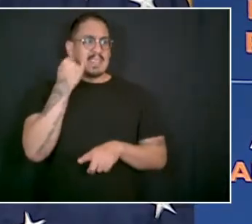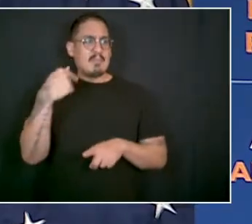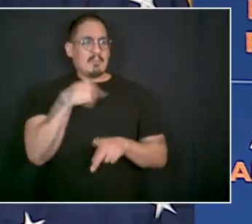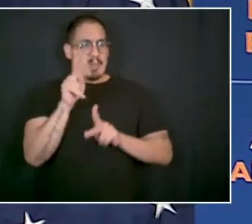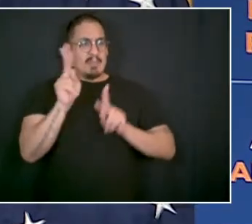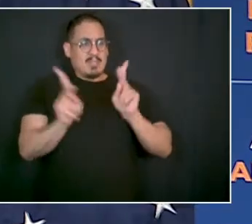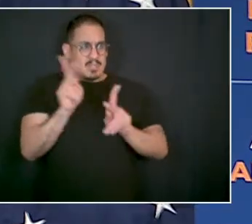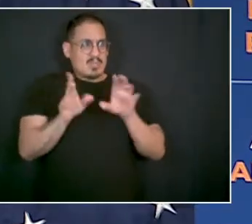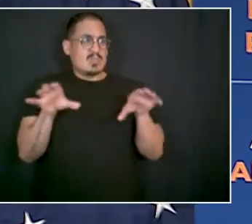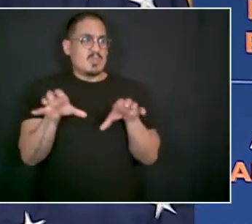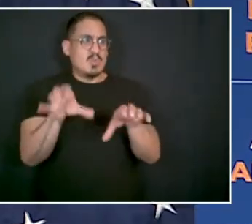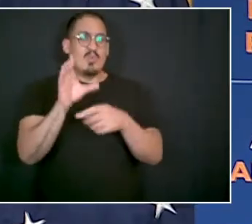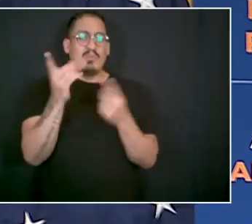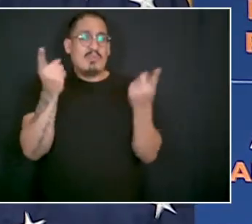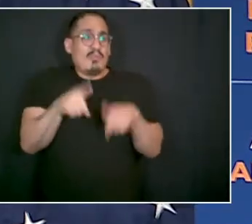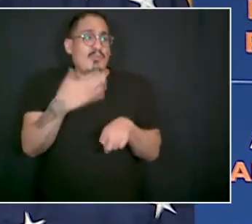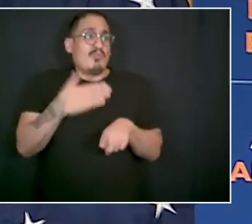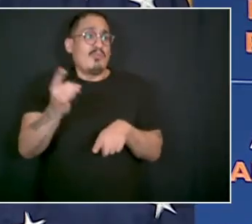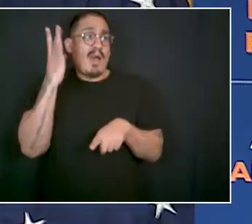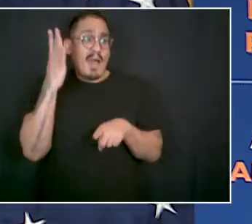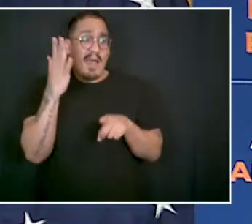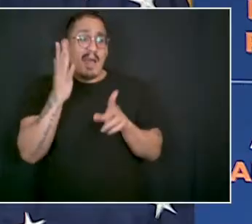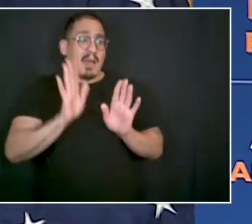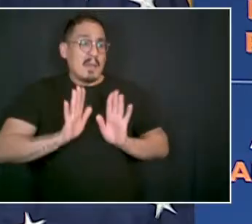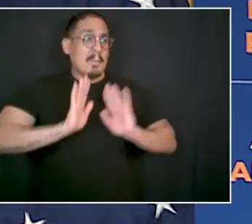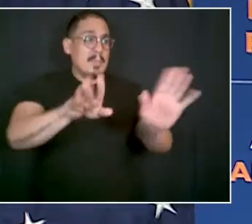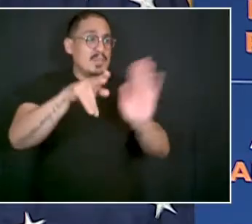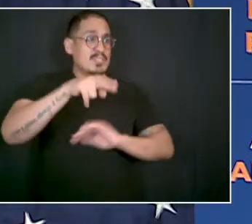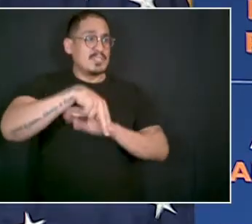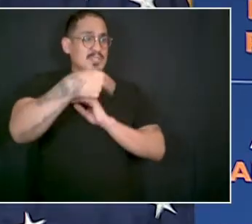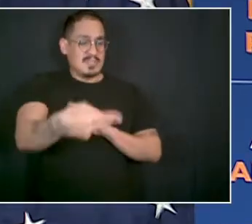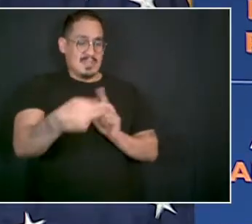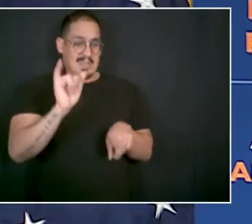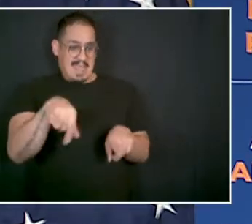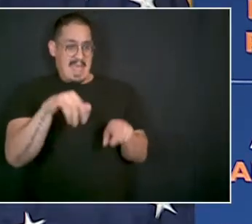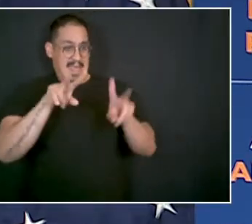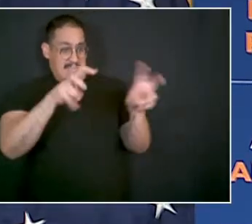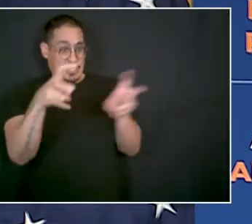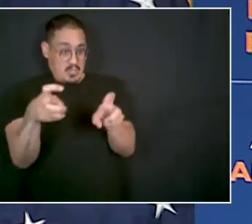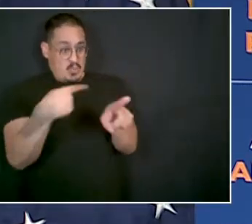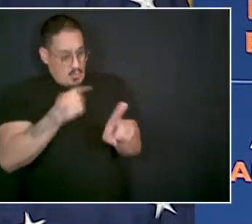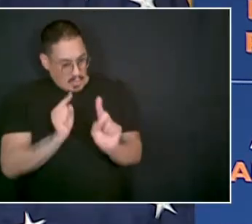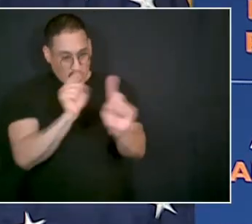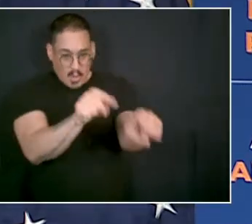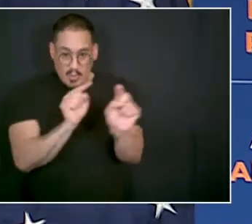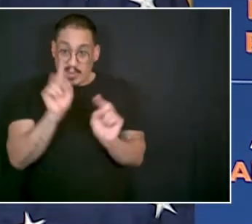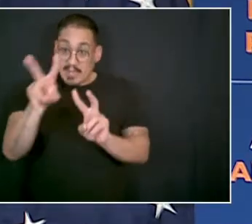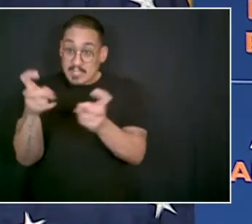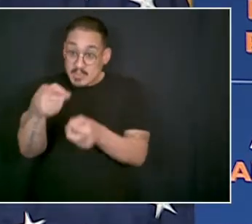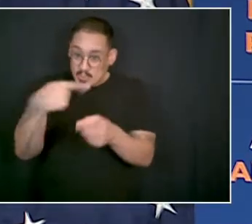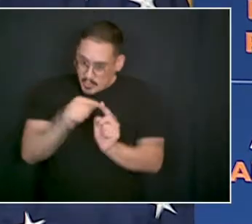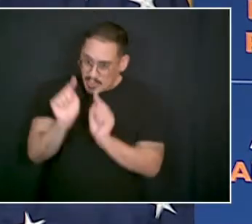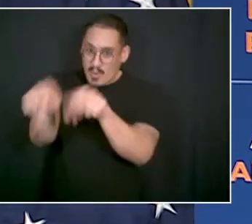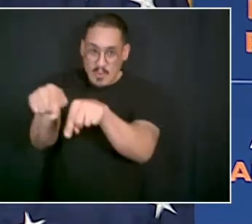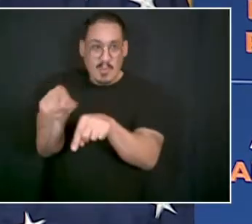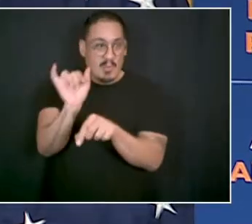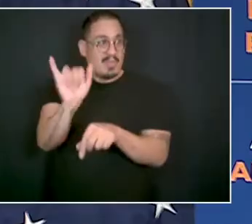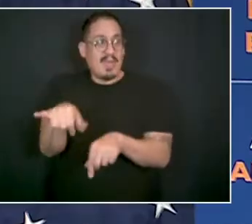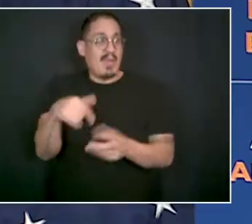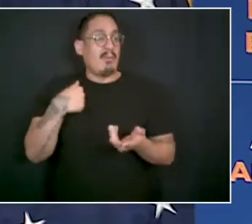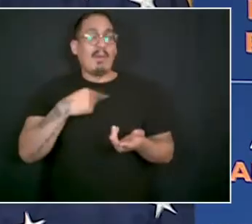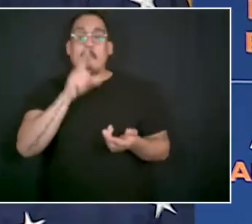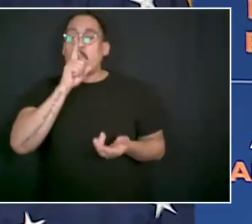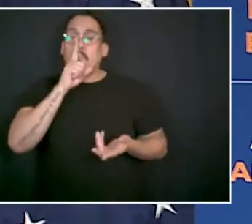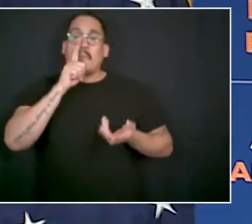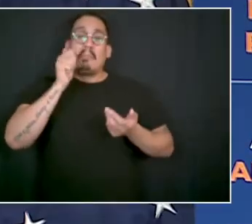system, slashing, etc. We're going to go where the issue is, and we're not going to play race politics. Where the